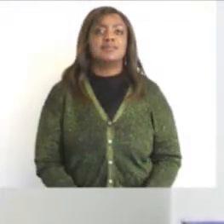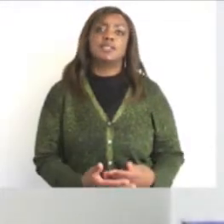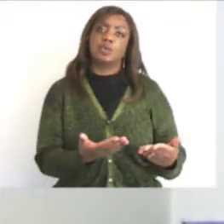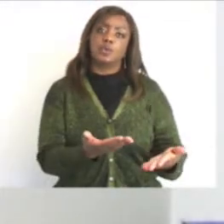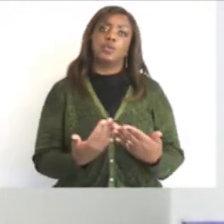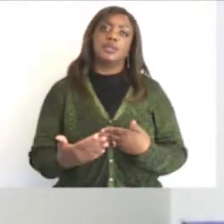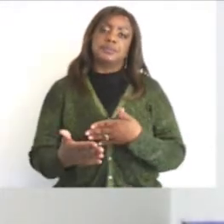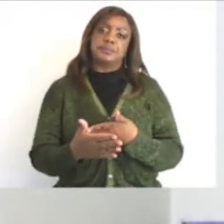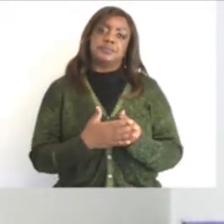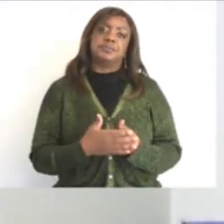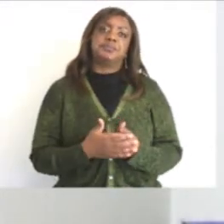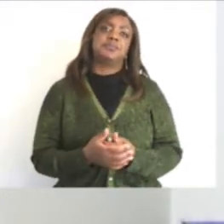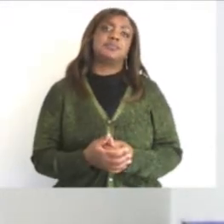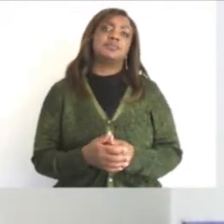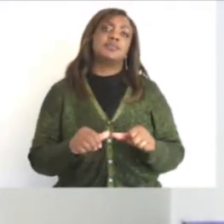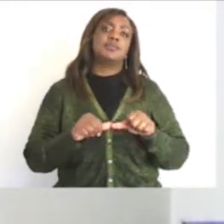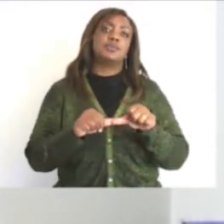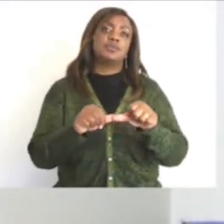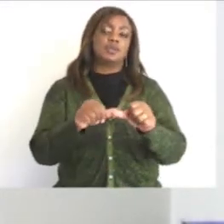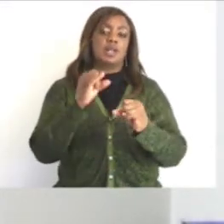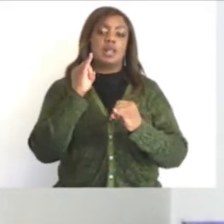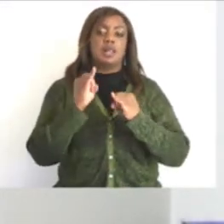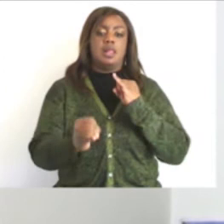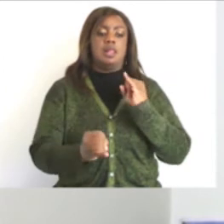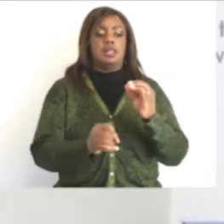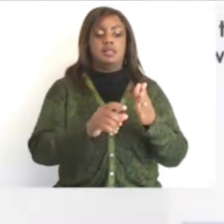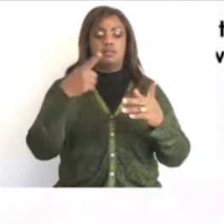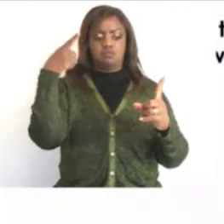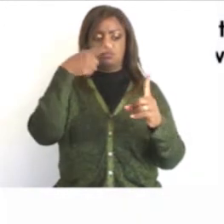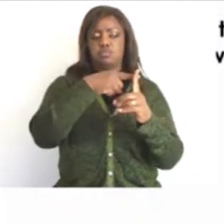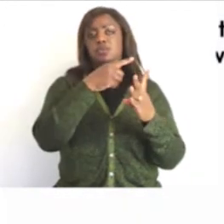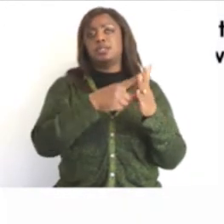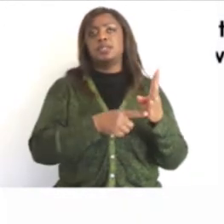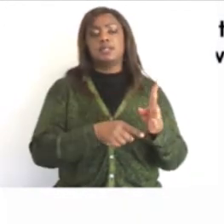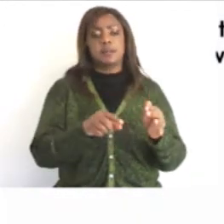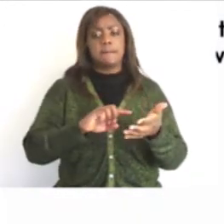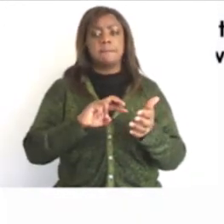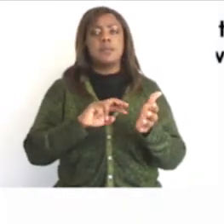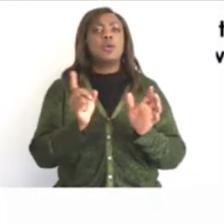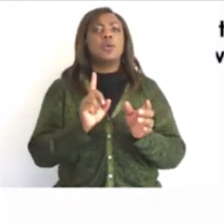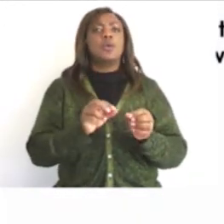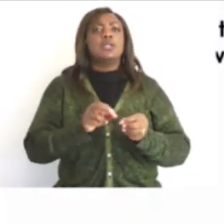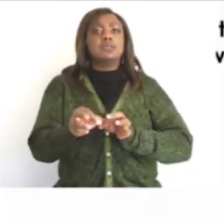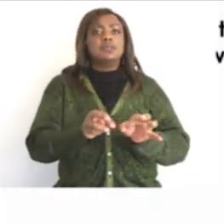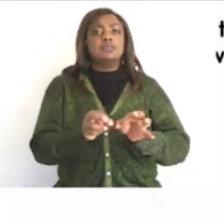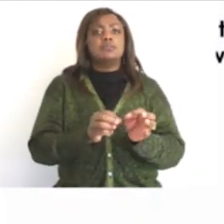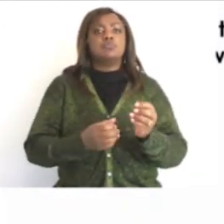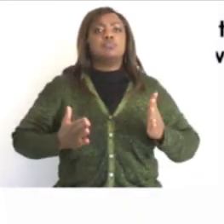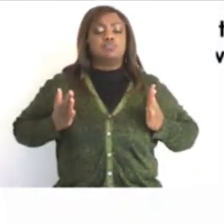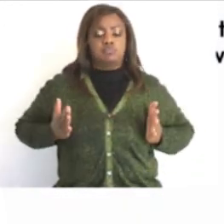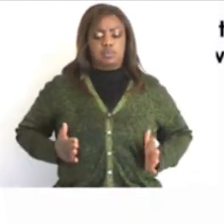Welcome back, boys and girls. So now we look at our last competence that says, explain the physical development